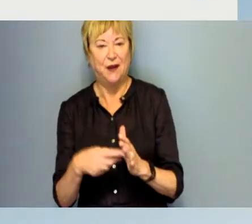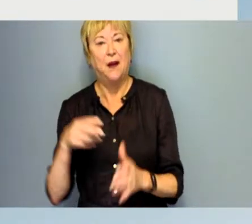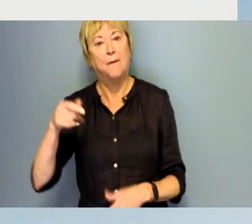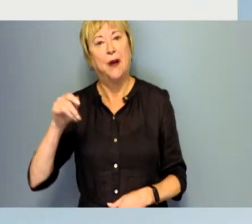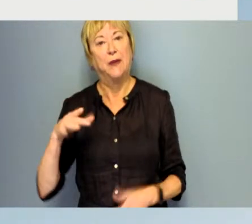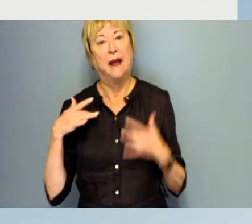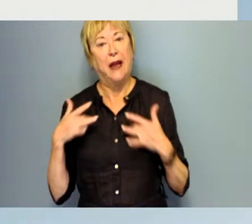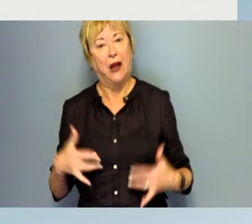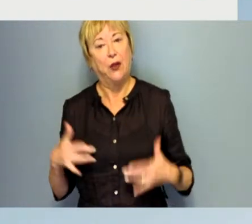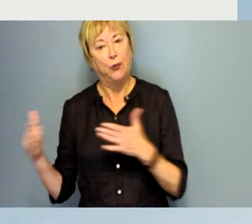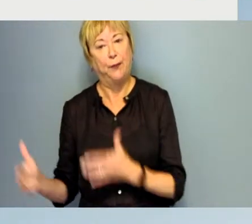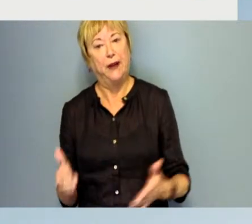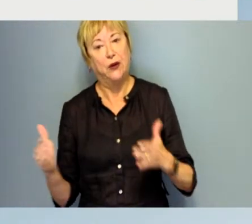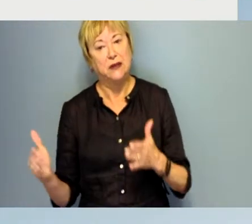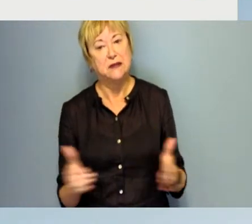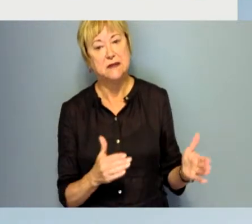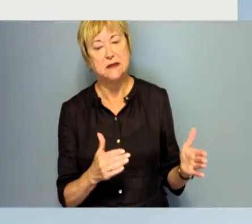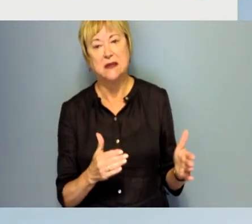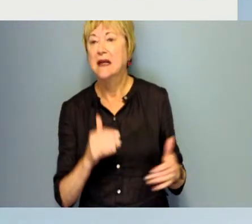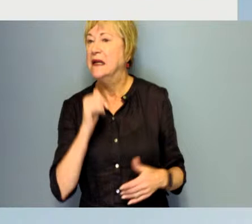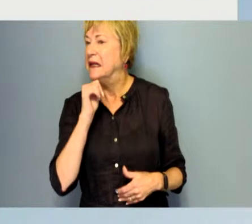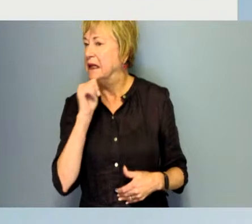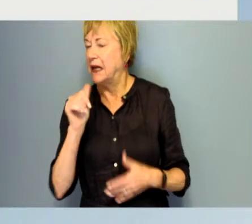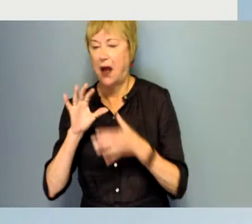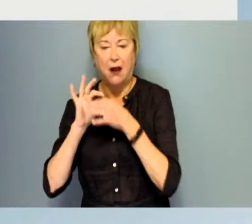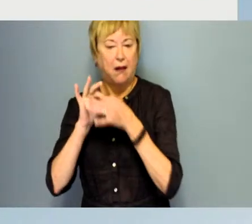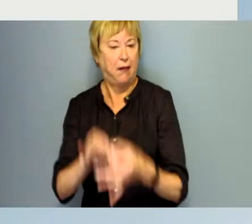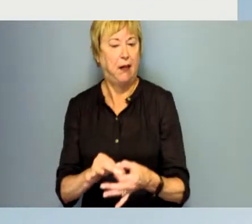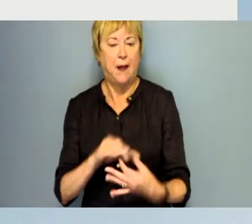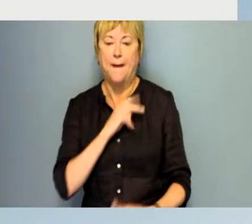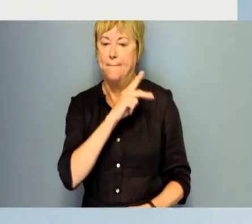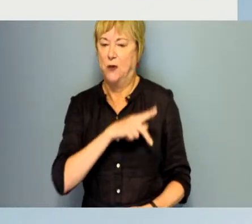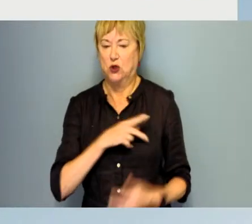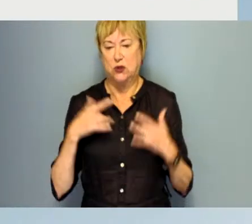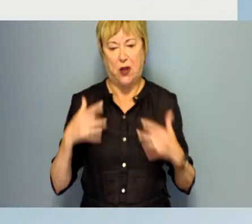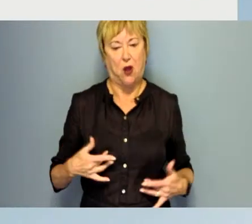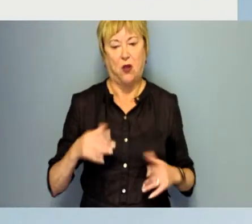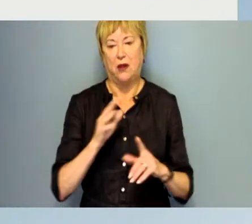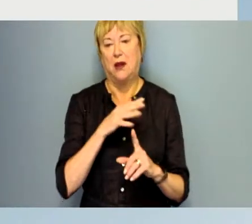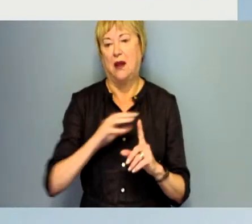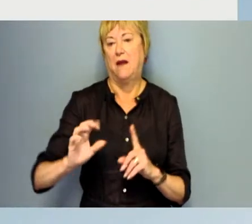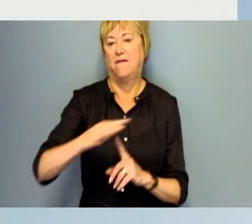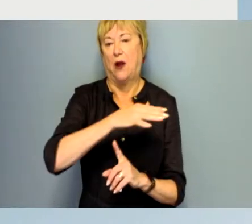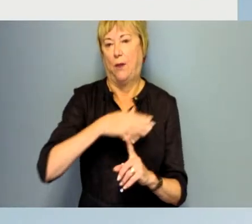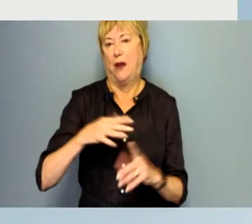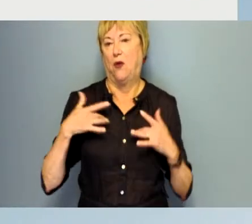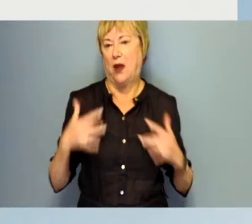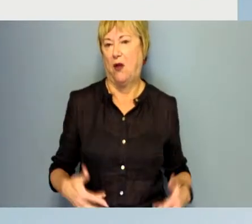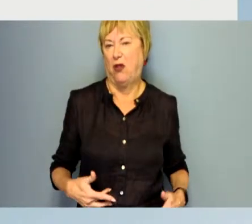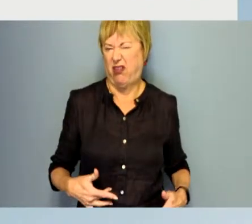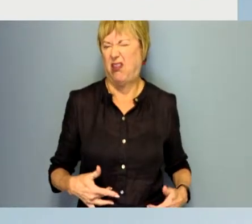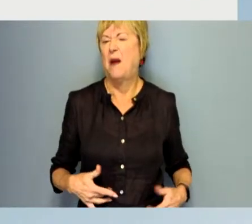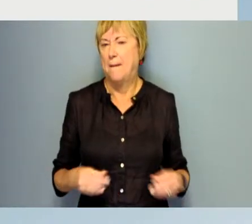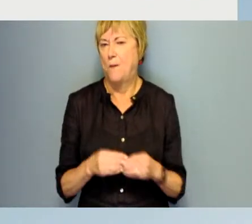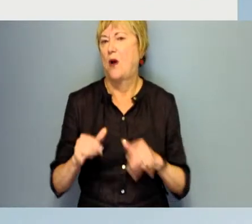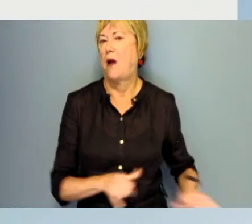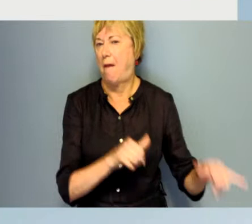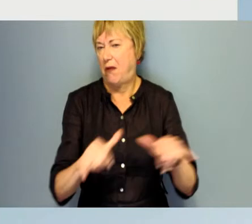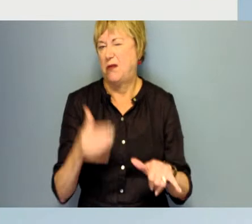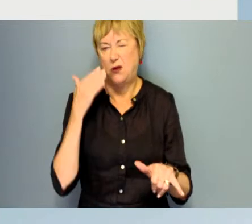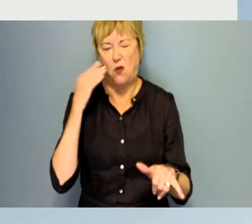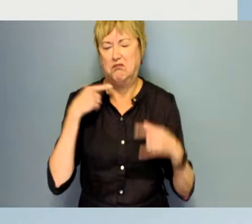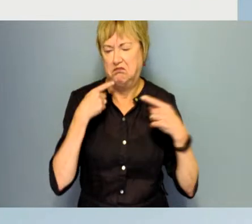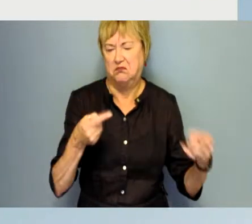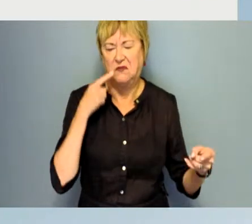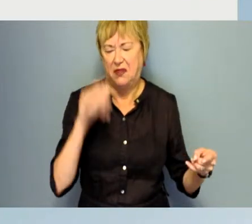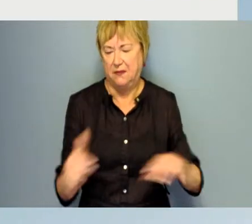preparedness, we don't fall within personal health and environmental health, which is more commonly known at the health department. We're our own little team of 4,